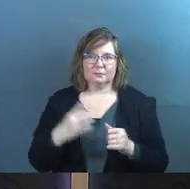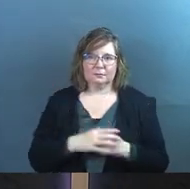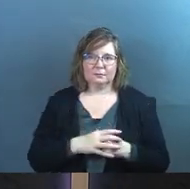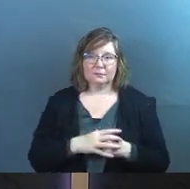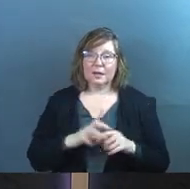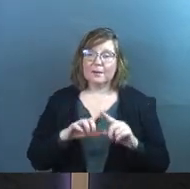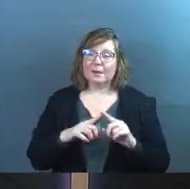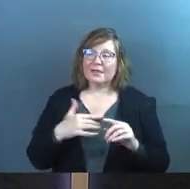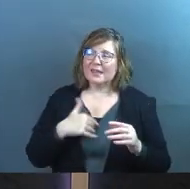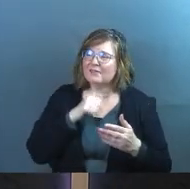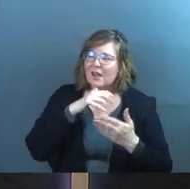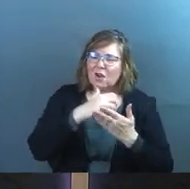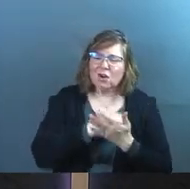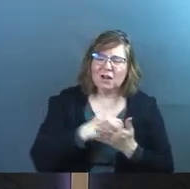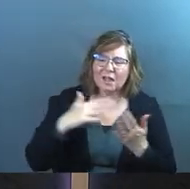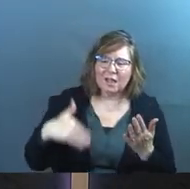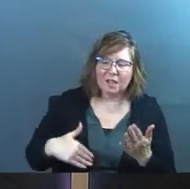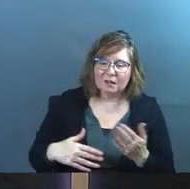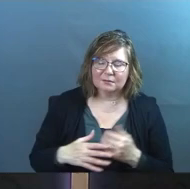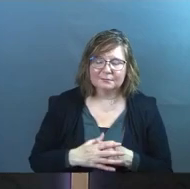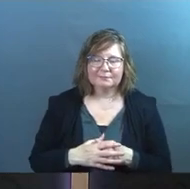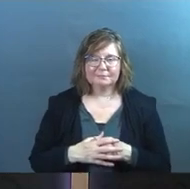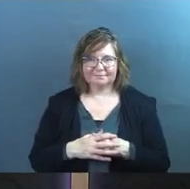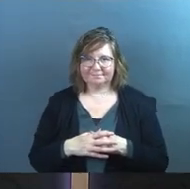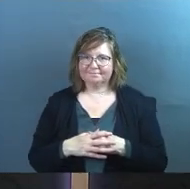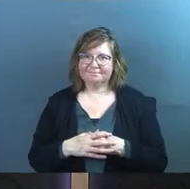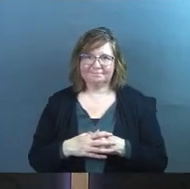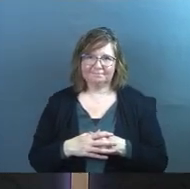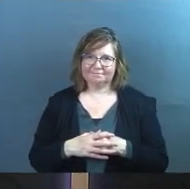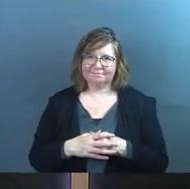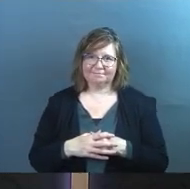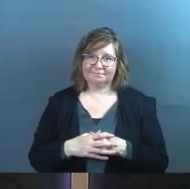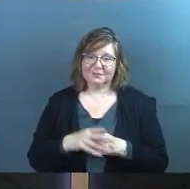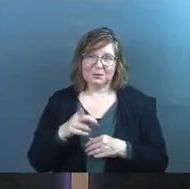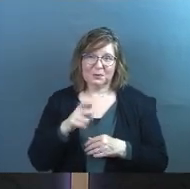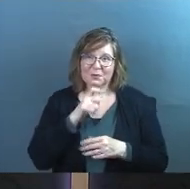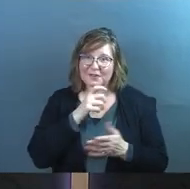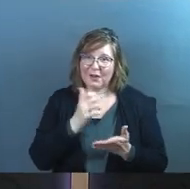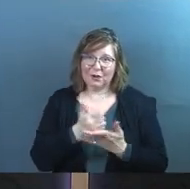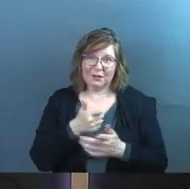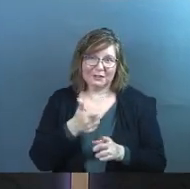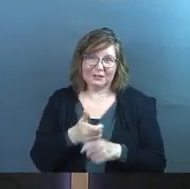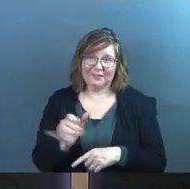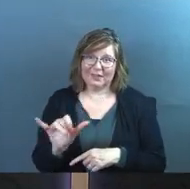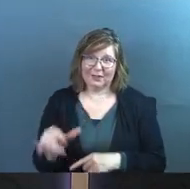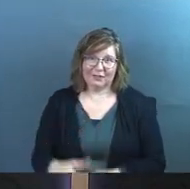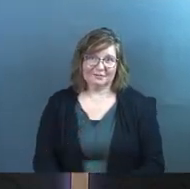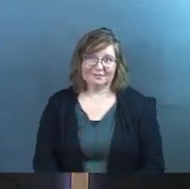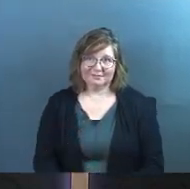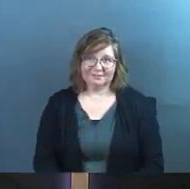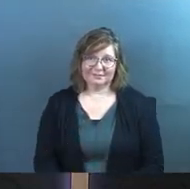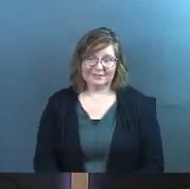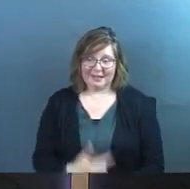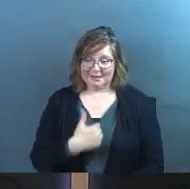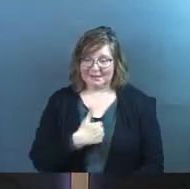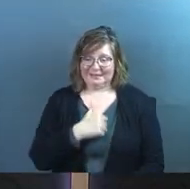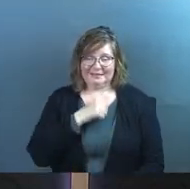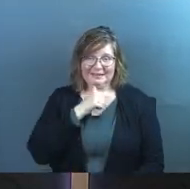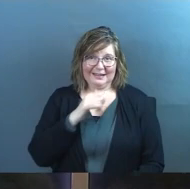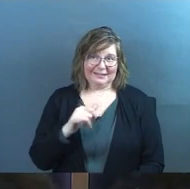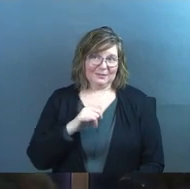everyone. But they haven't earned it. Newsflash. Neither have you. And neither have